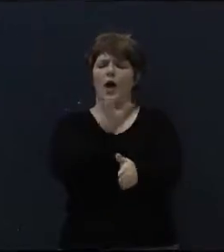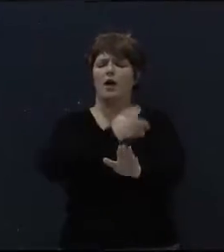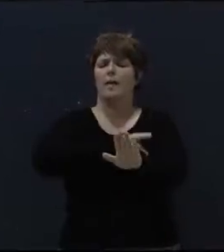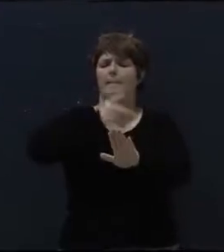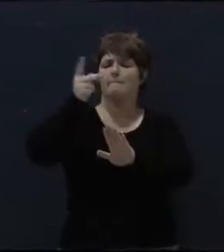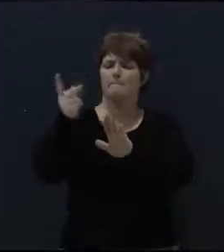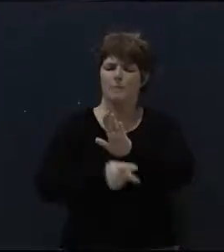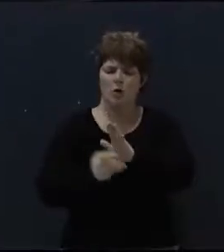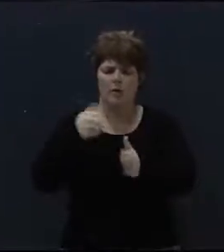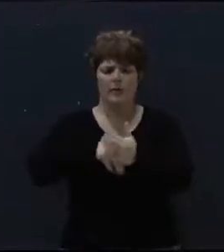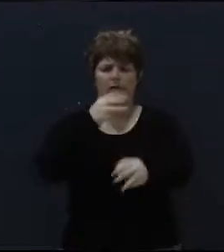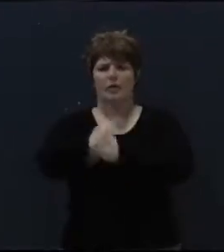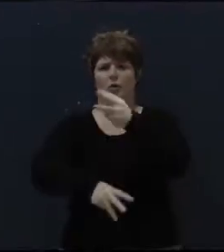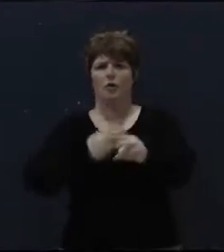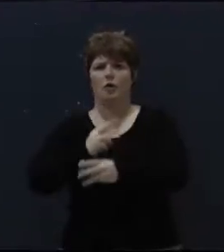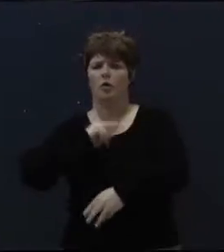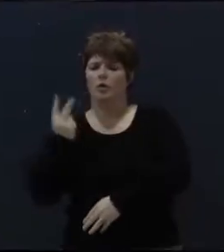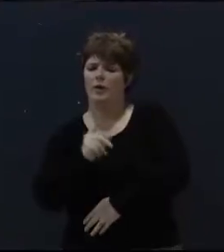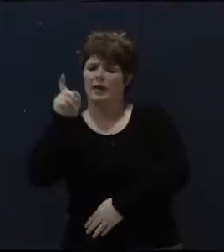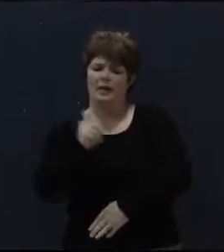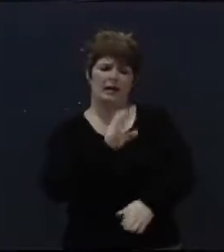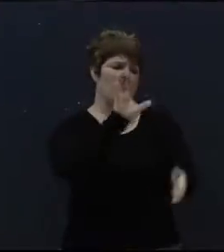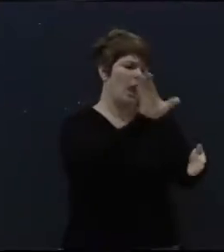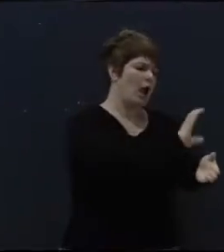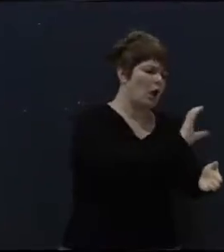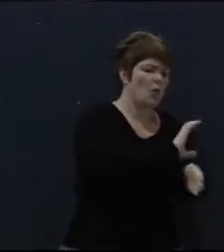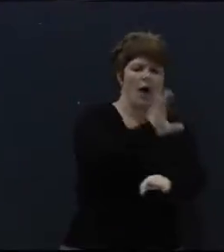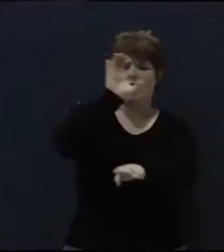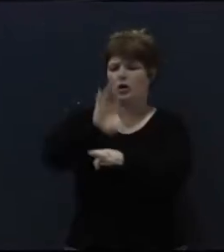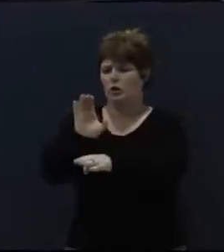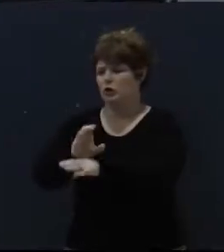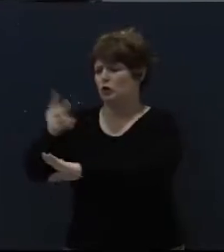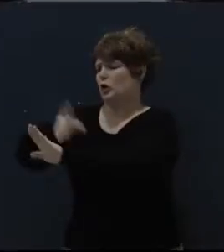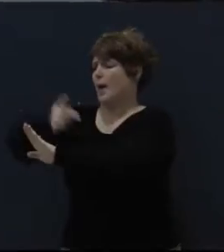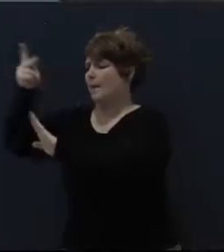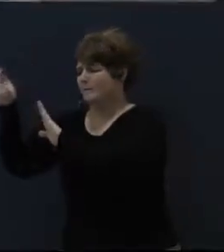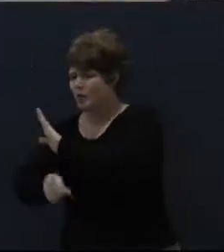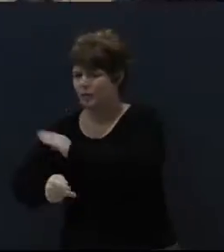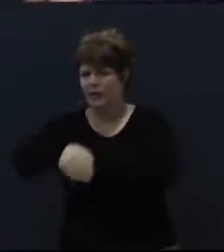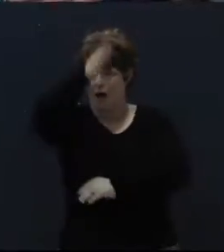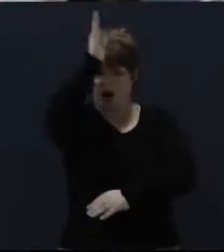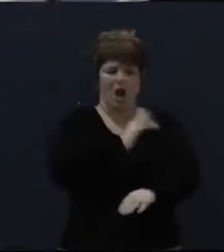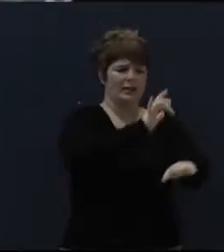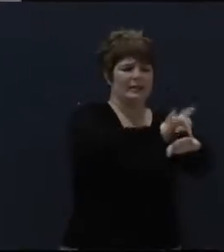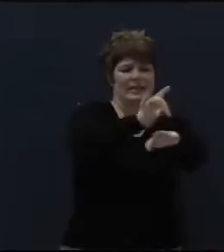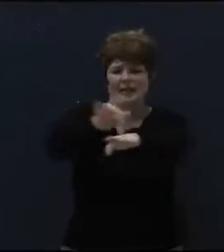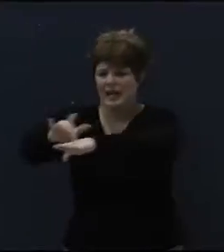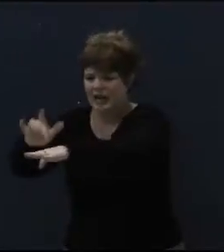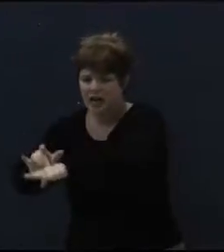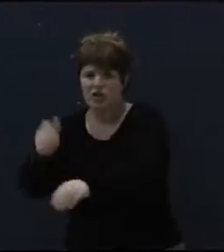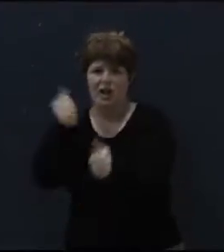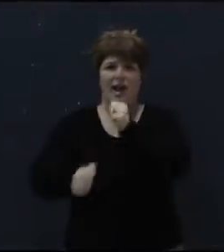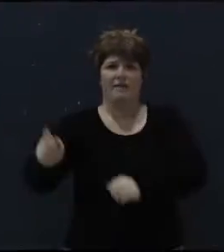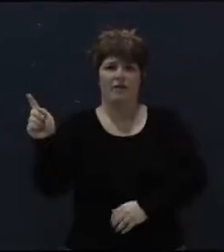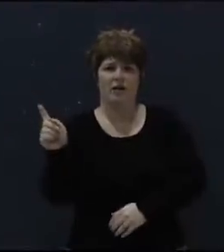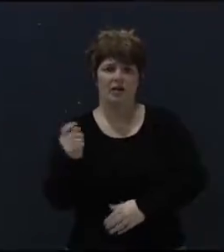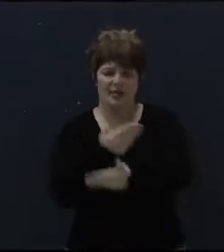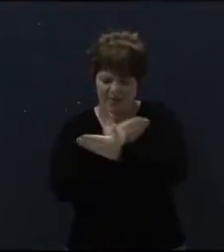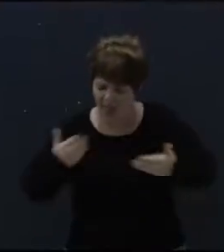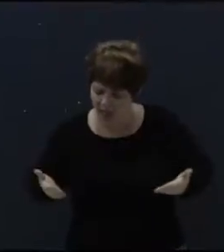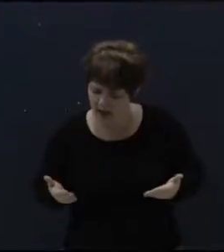world, but what we need is a choir, a church, a program, is that God is on everything we do. Somebody help me right